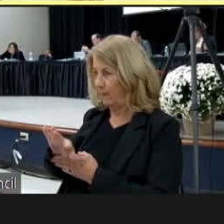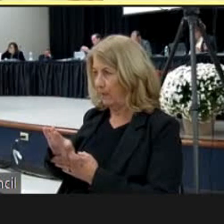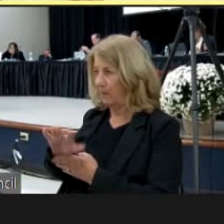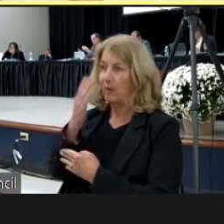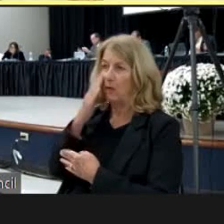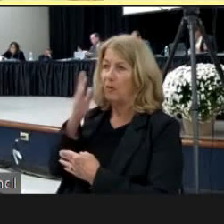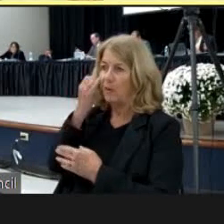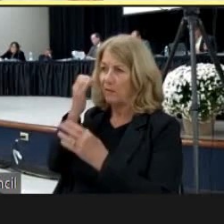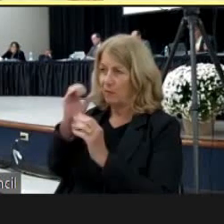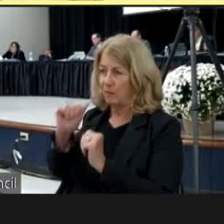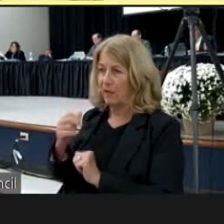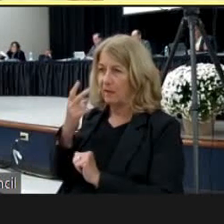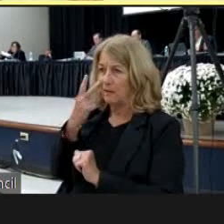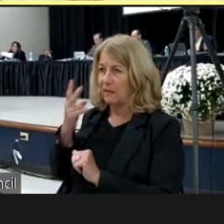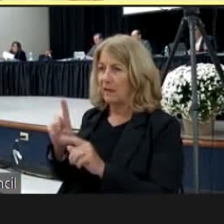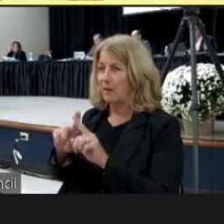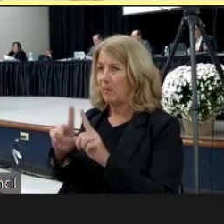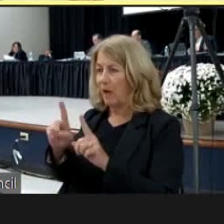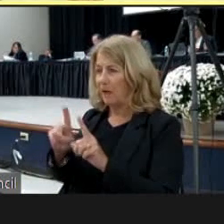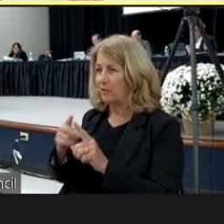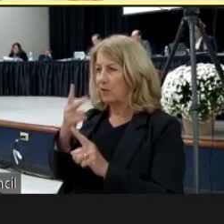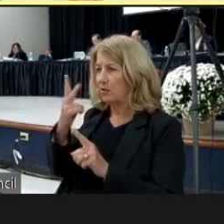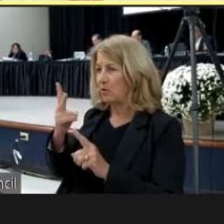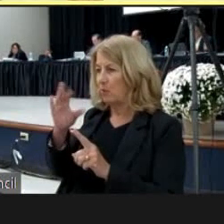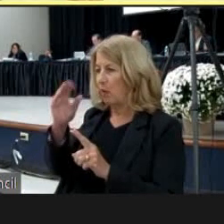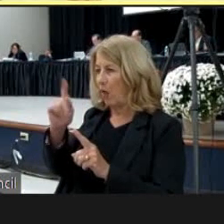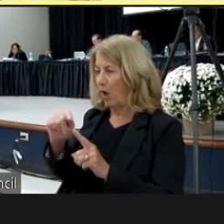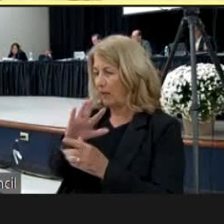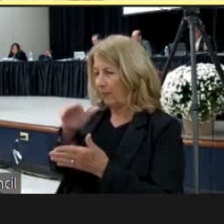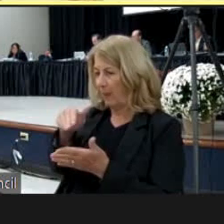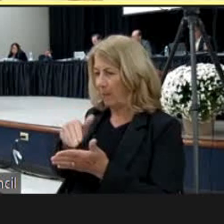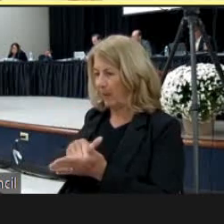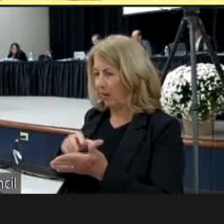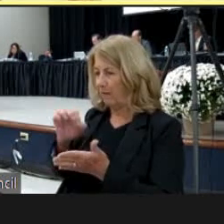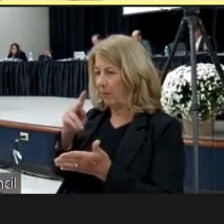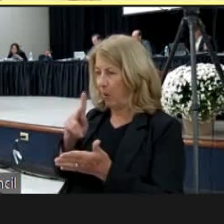see, but it's the two lots in the middle of the block.